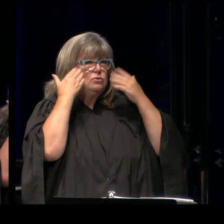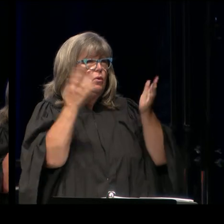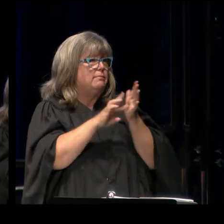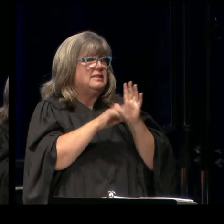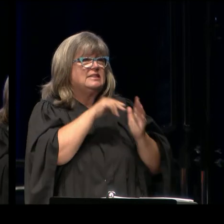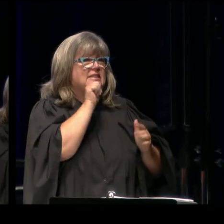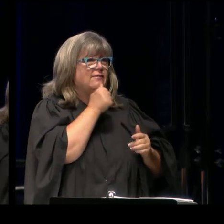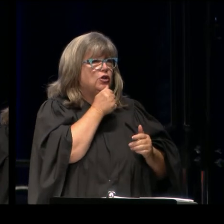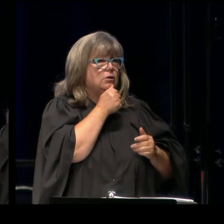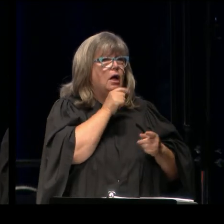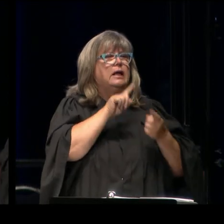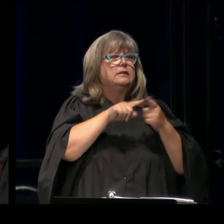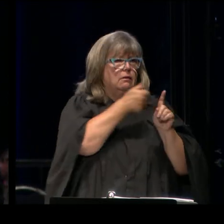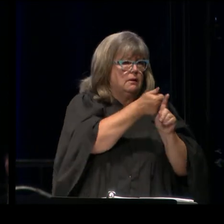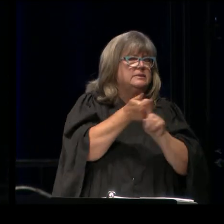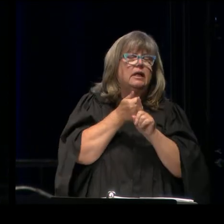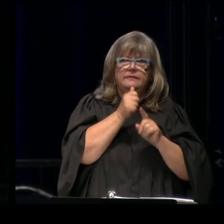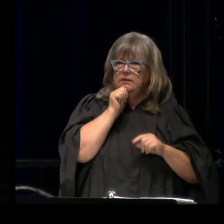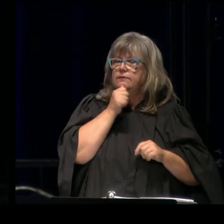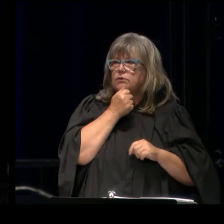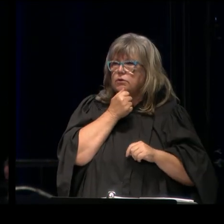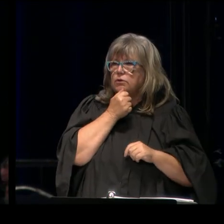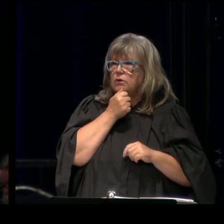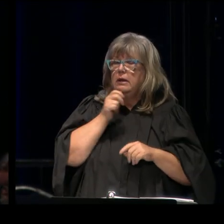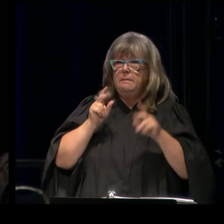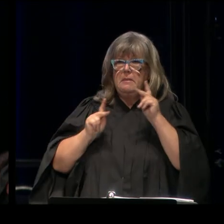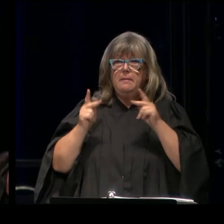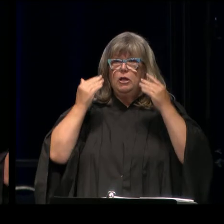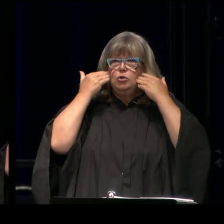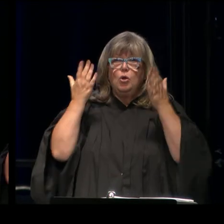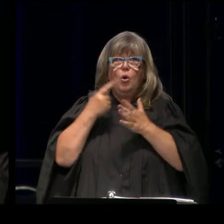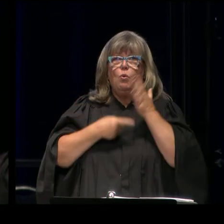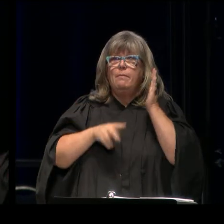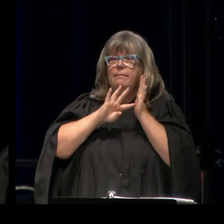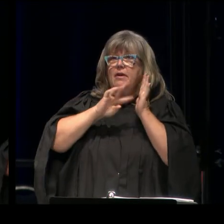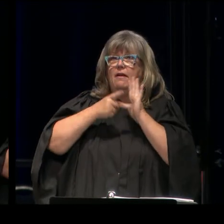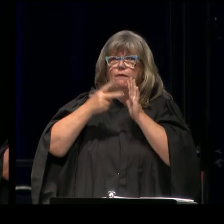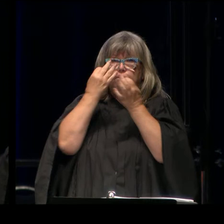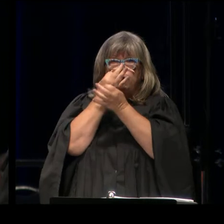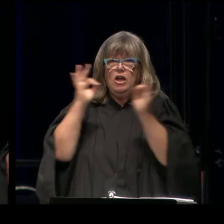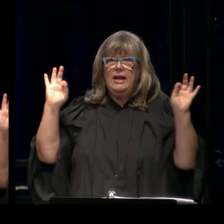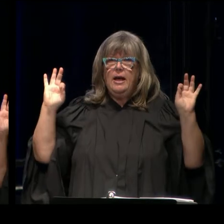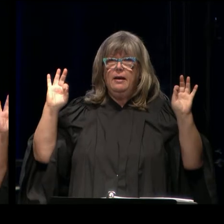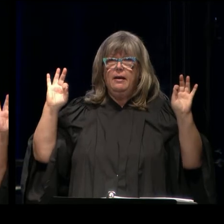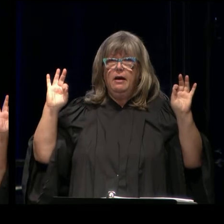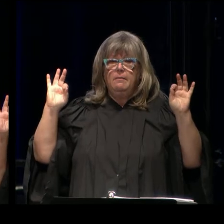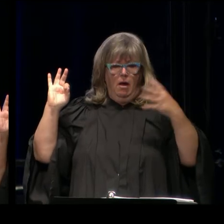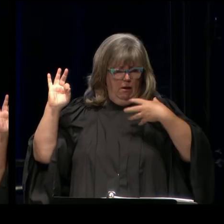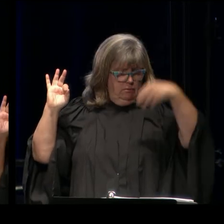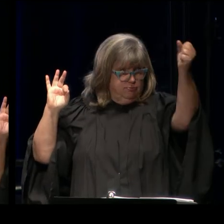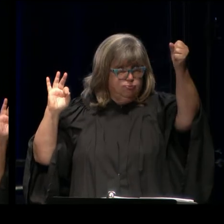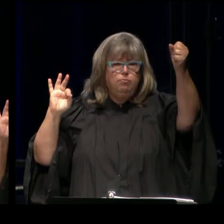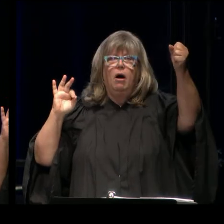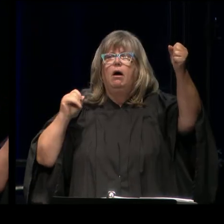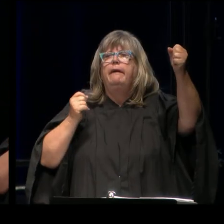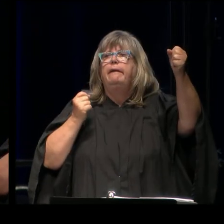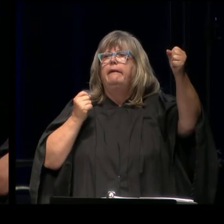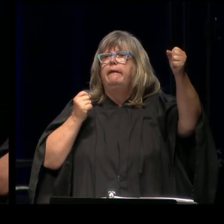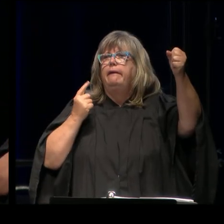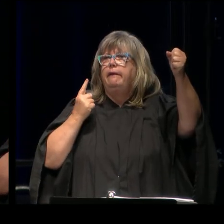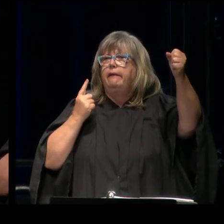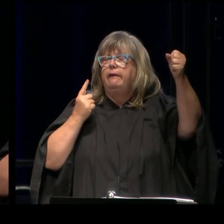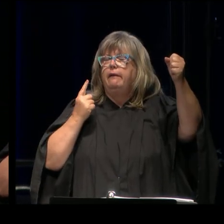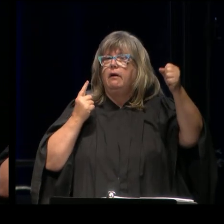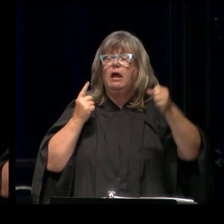suffered. No one knows freedom until they have lost it. No one knows the